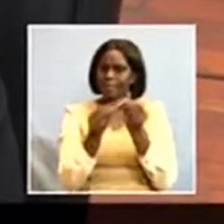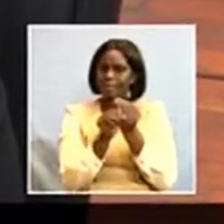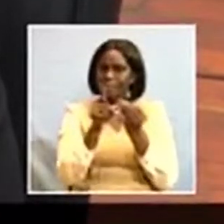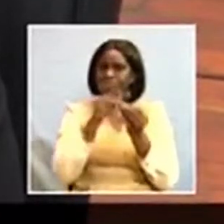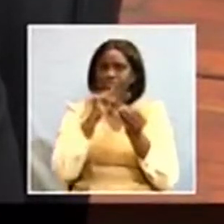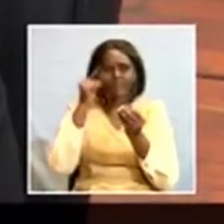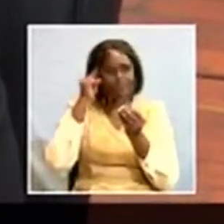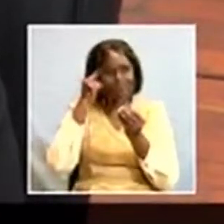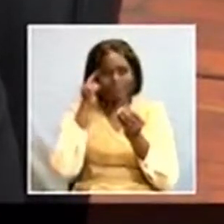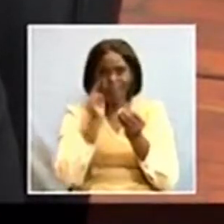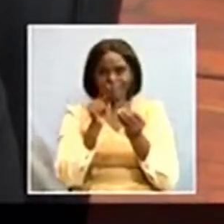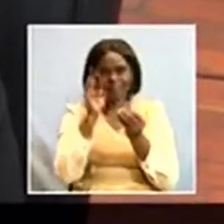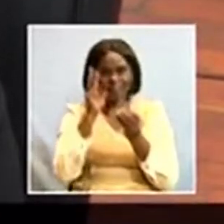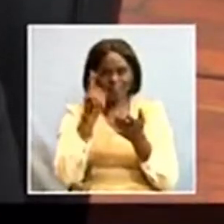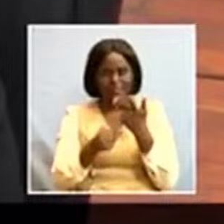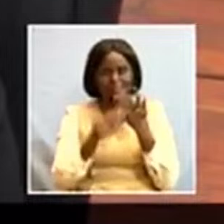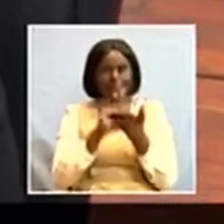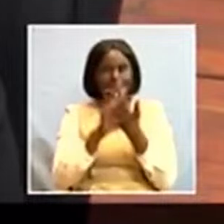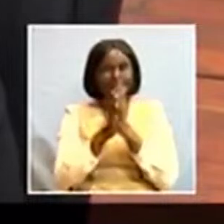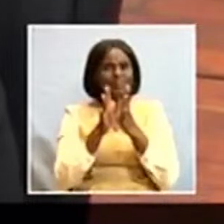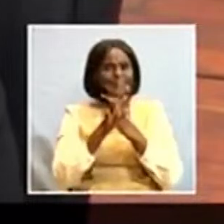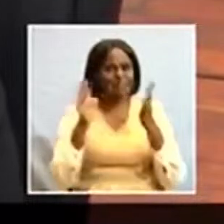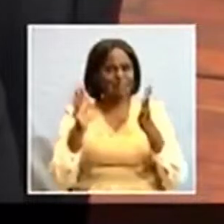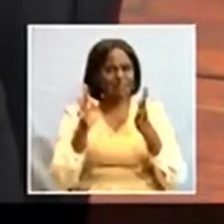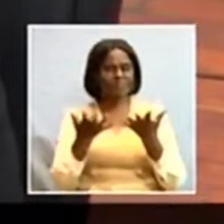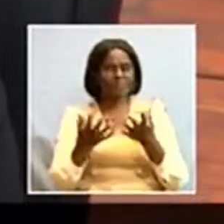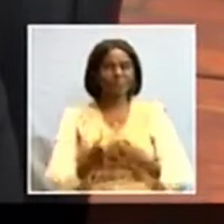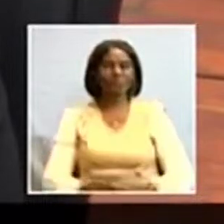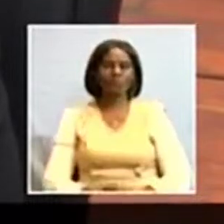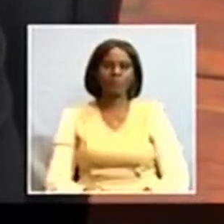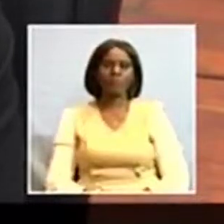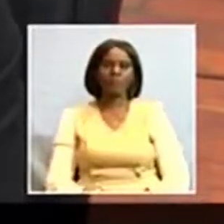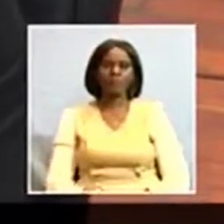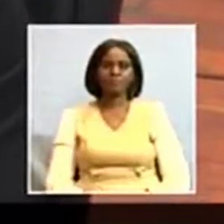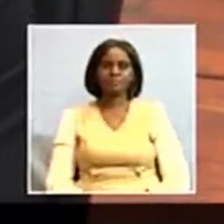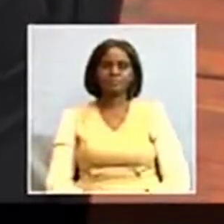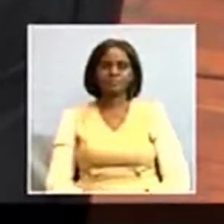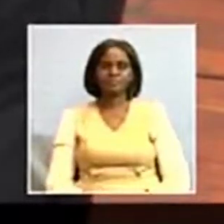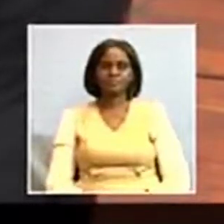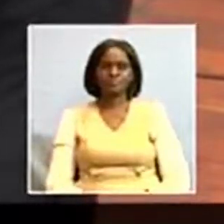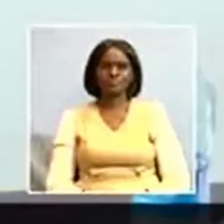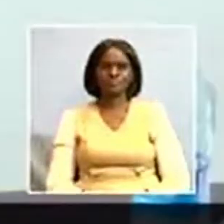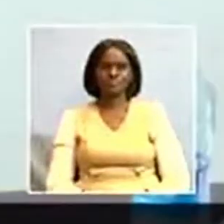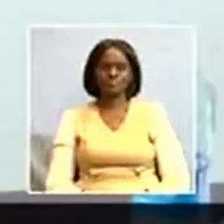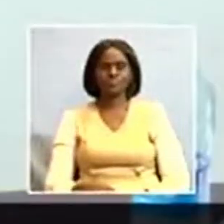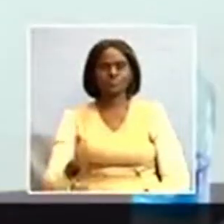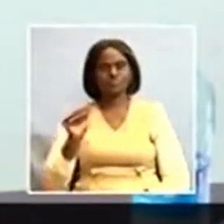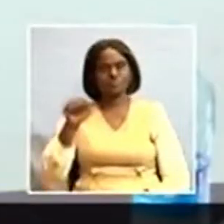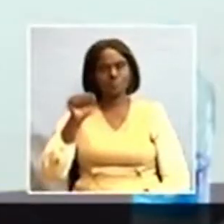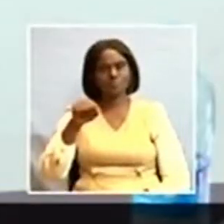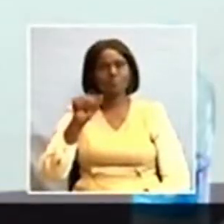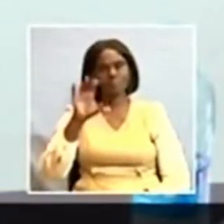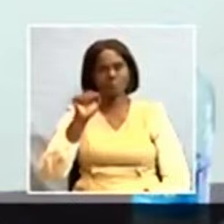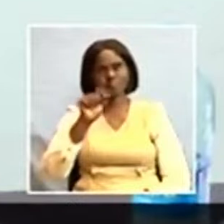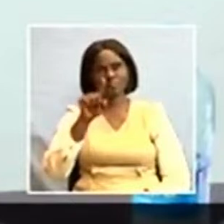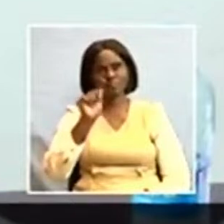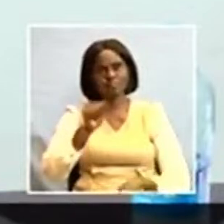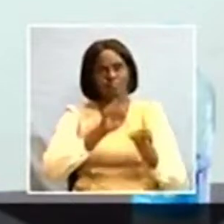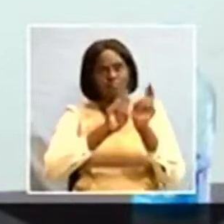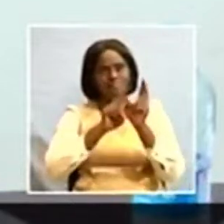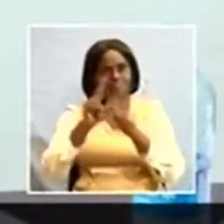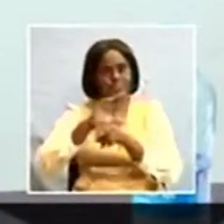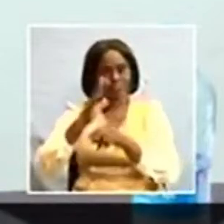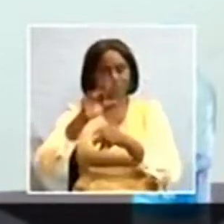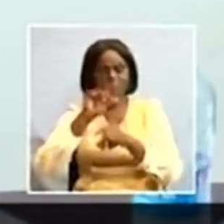think that would be too much? Yes, CS, you may respond.